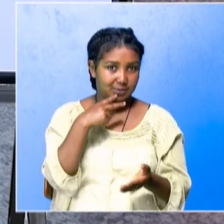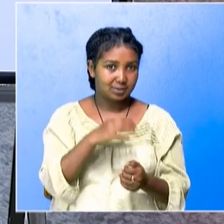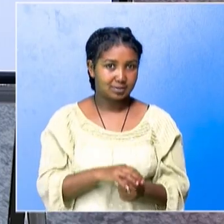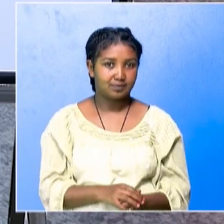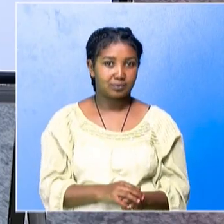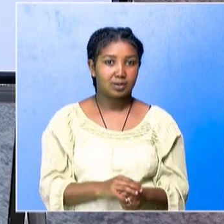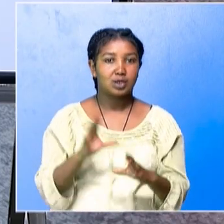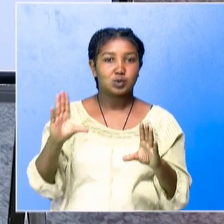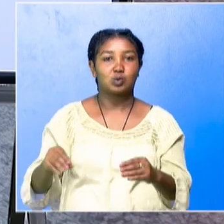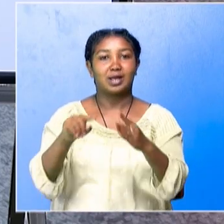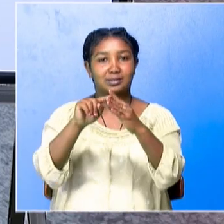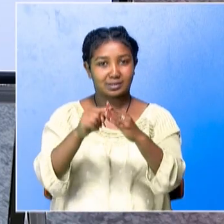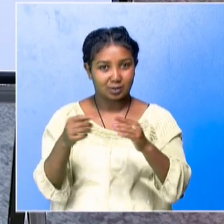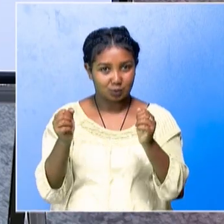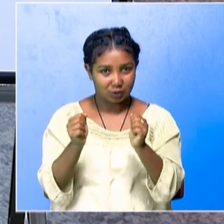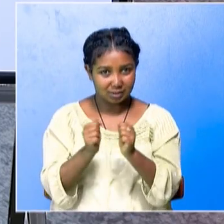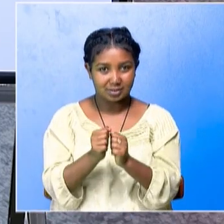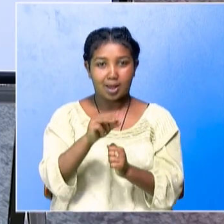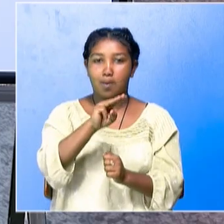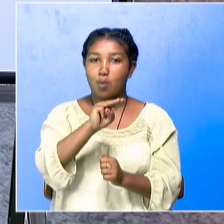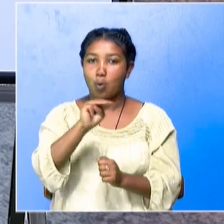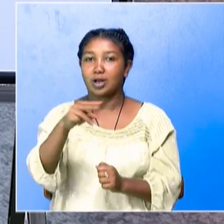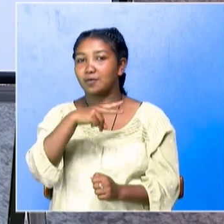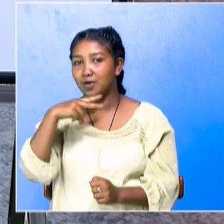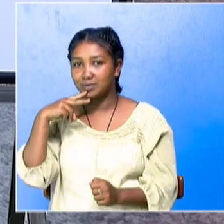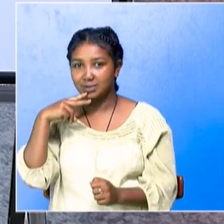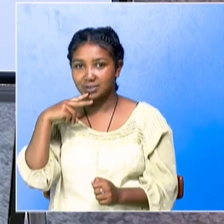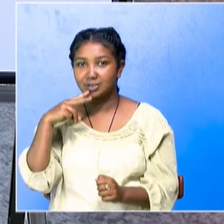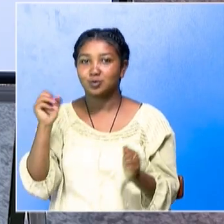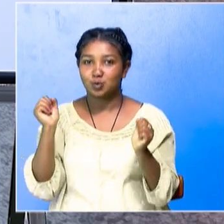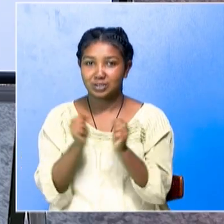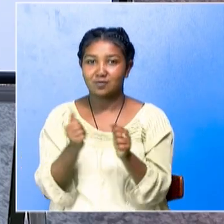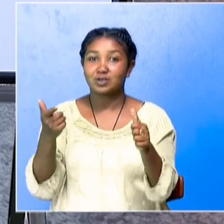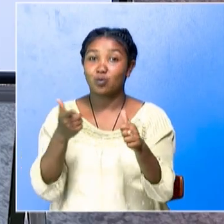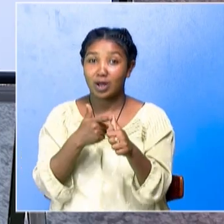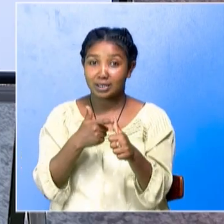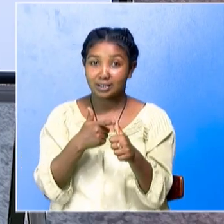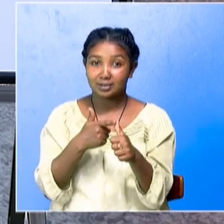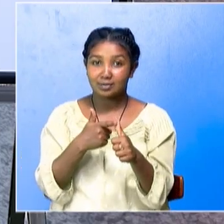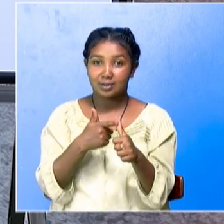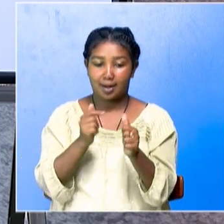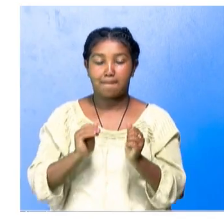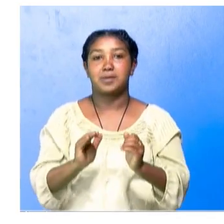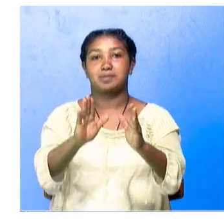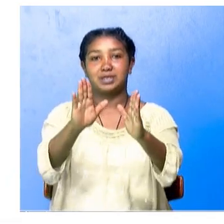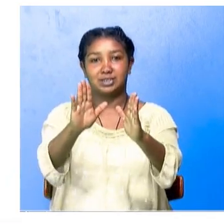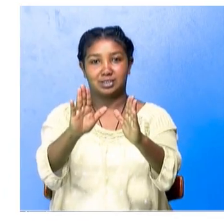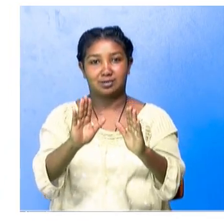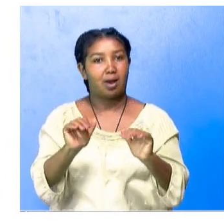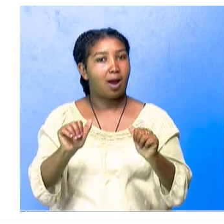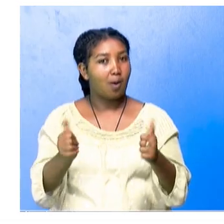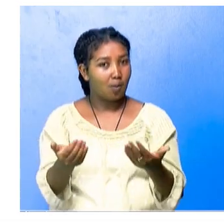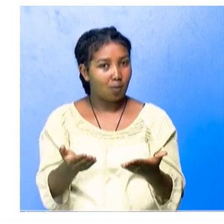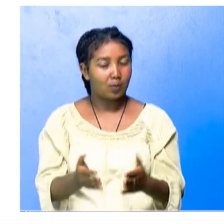verbs. Students, let us start with modal verbs. With the first one is permission.